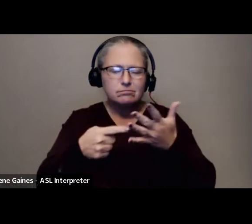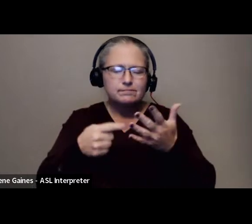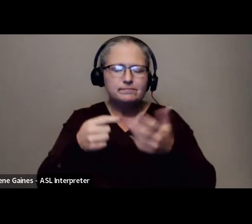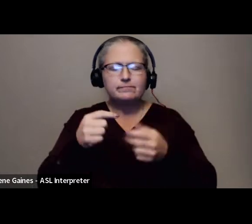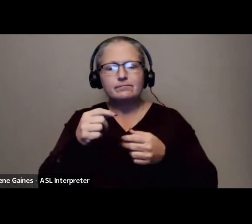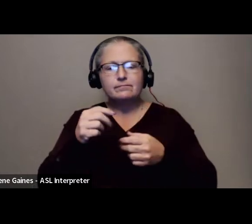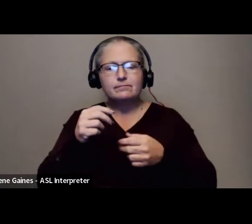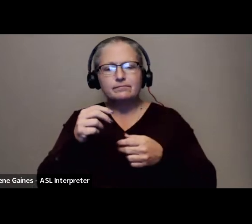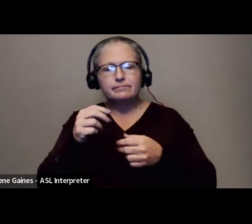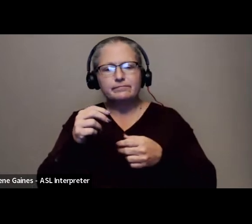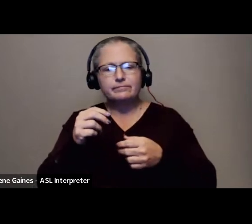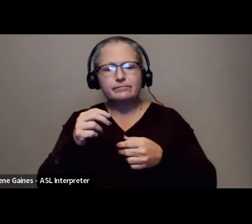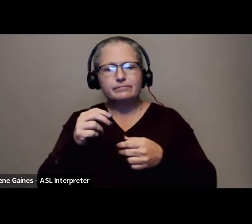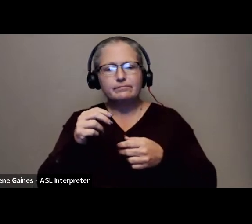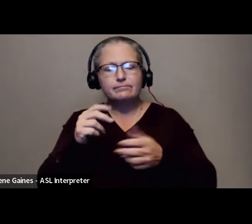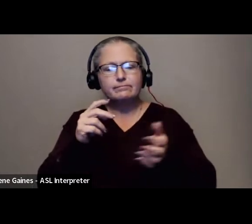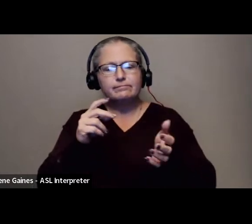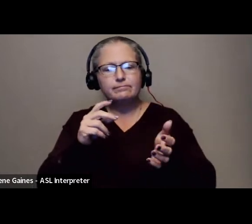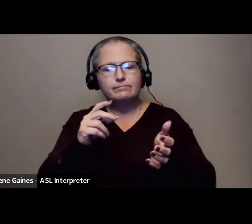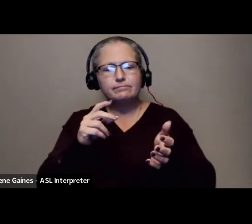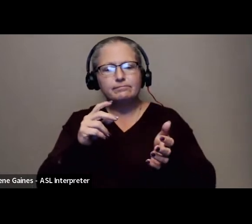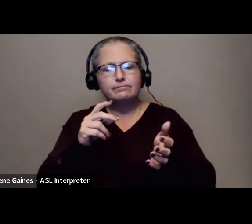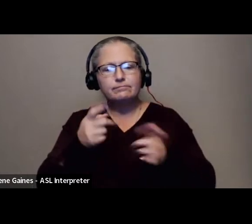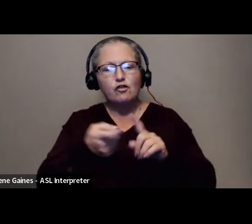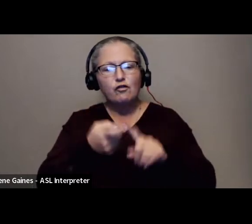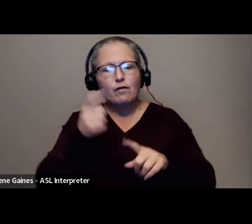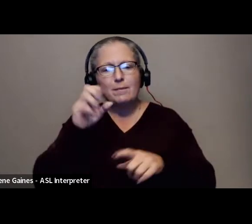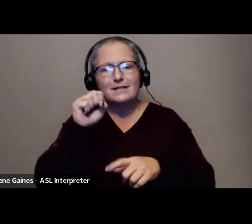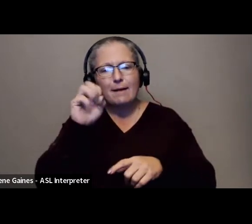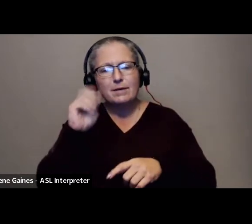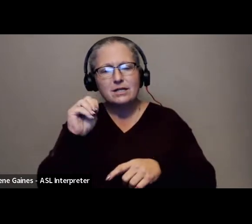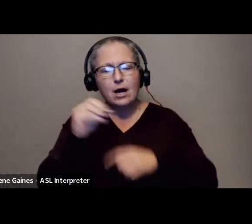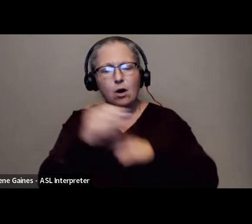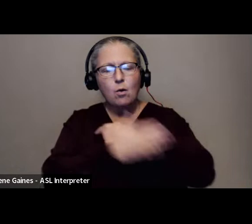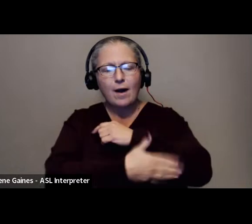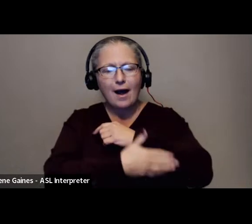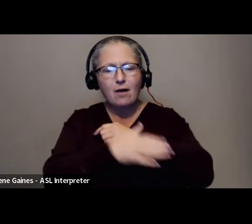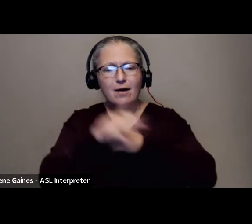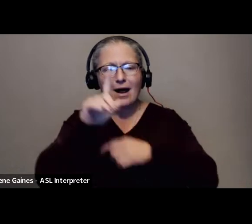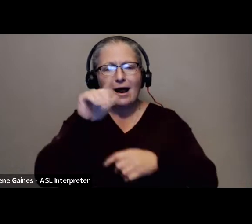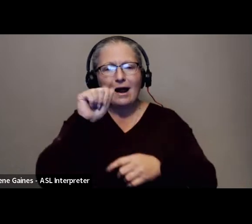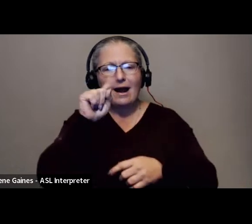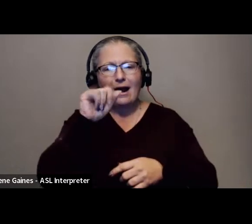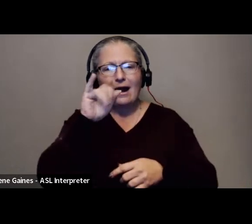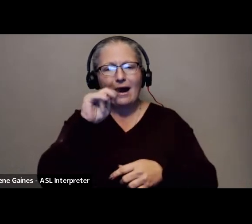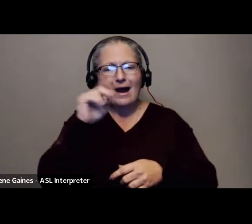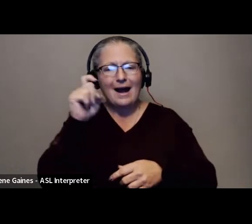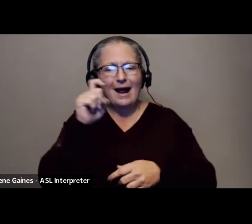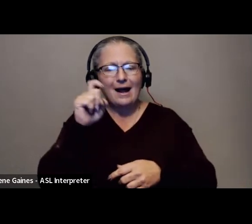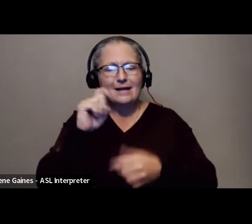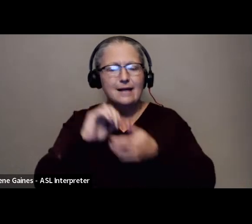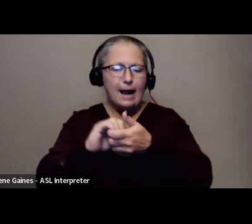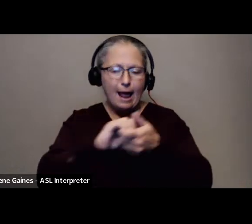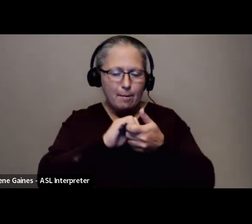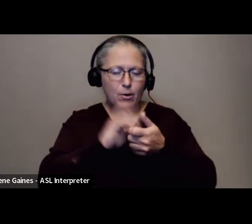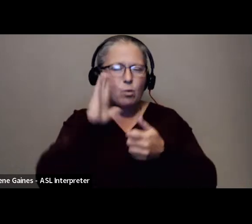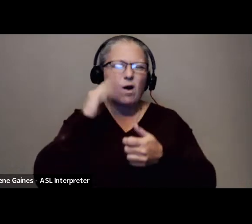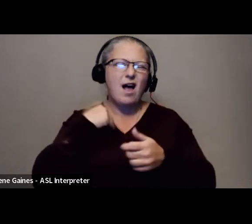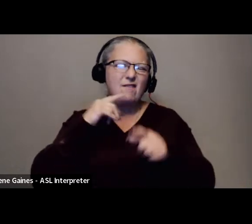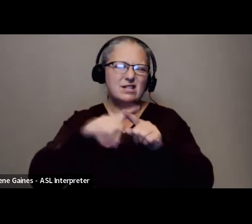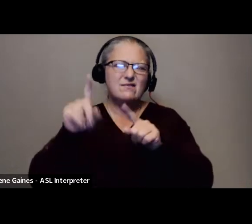And it's put on by the San Mateo County Latinx Collaborative. So there's going to be